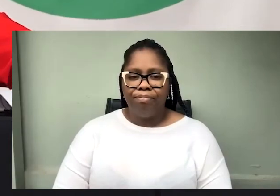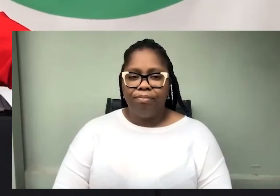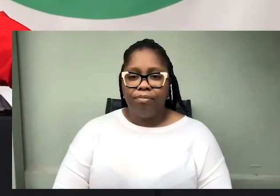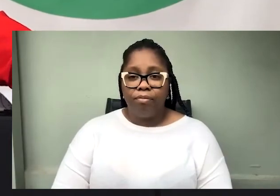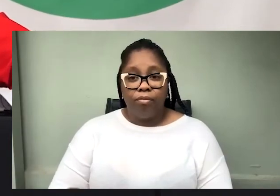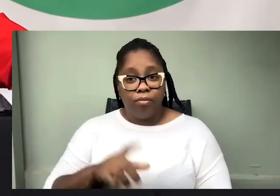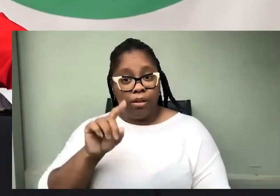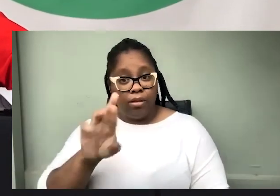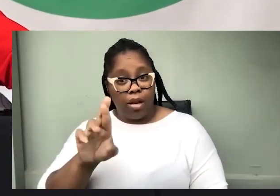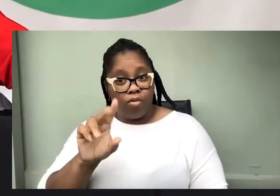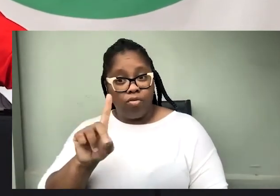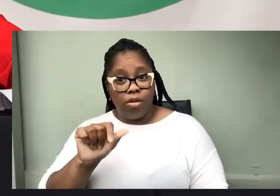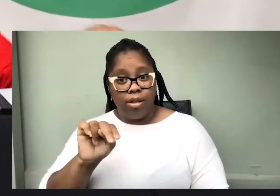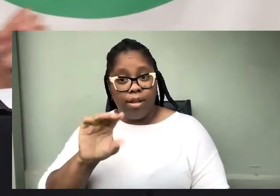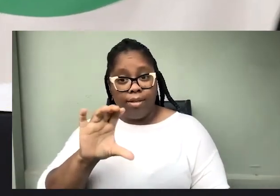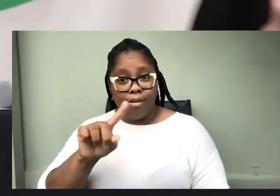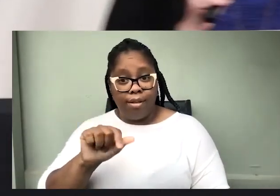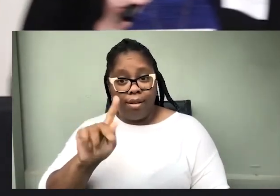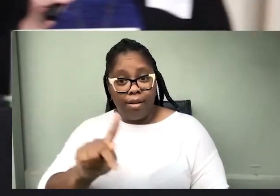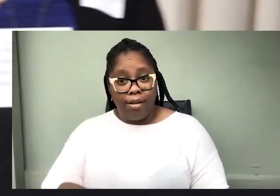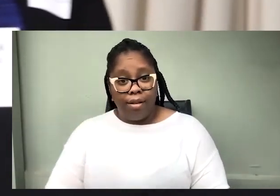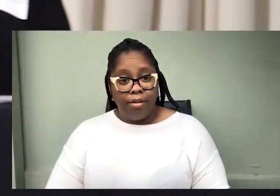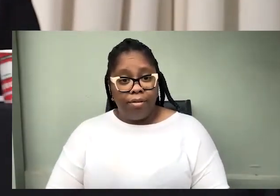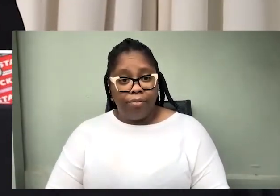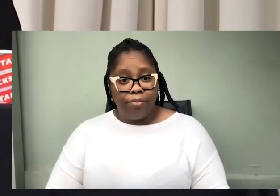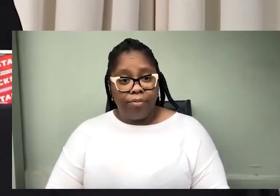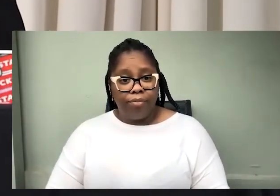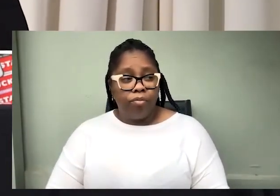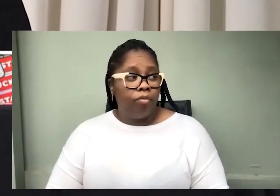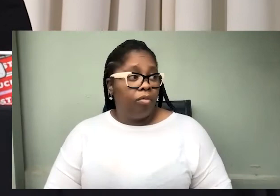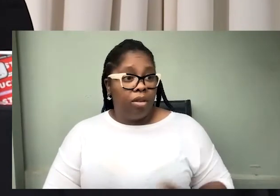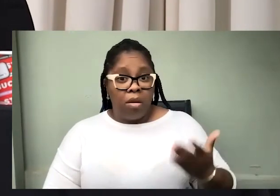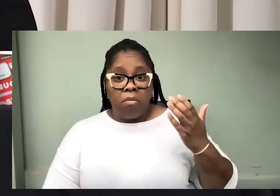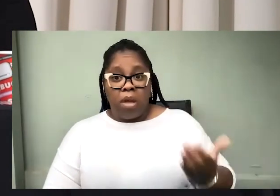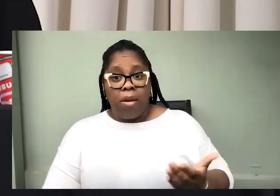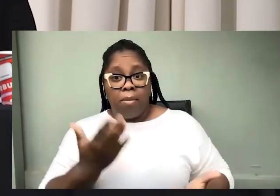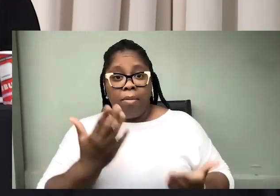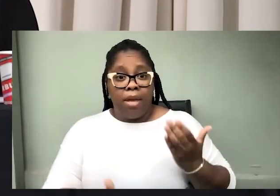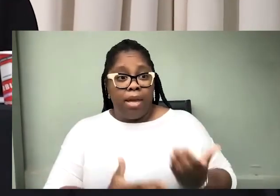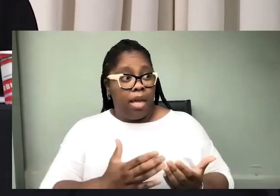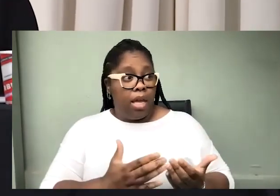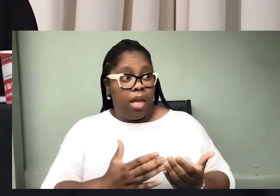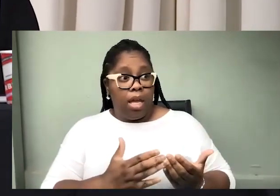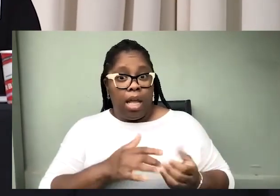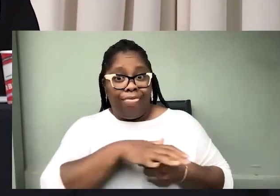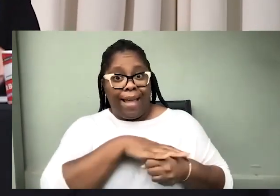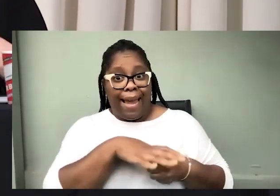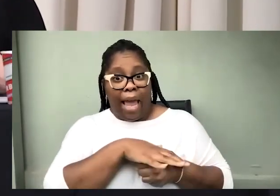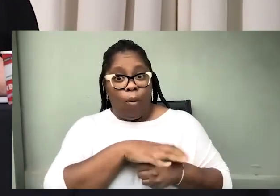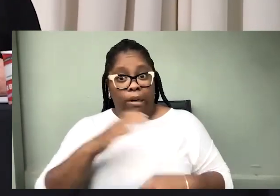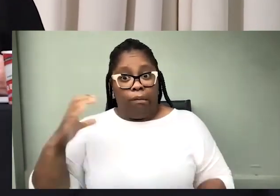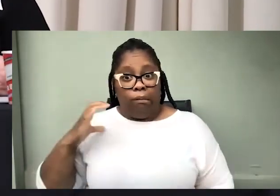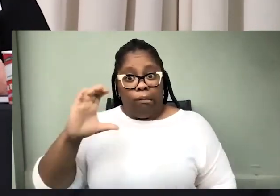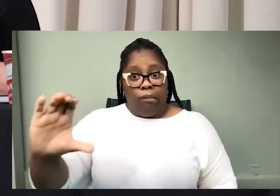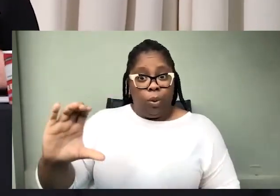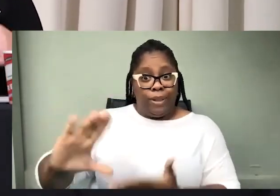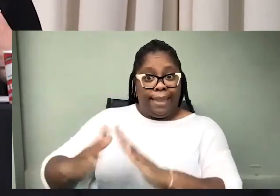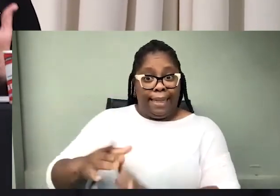Dr. Danczak? Maybe the county should bounce it to the cities. No, I'm kidding. I'm